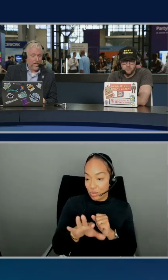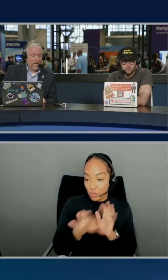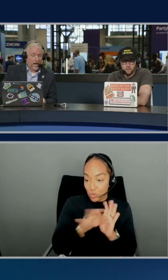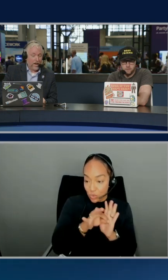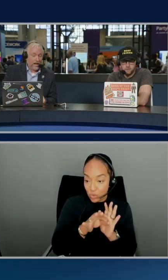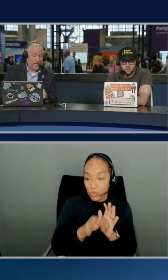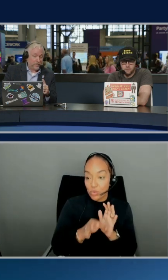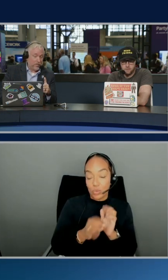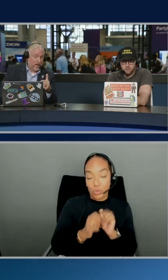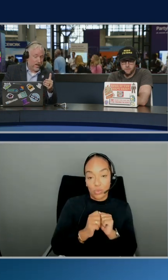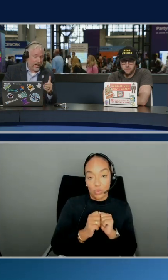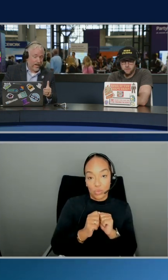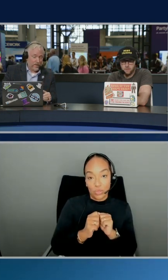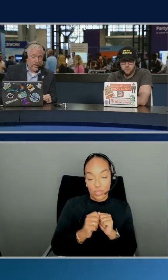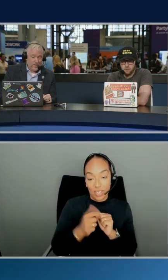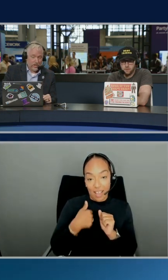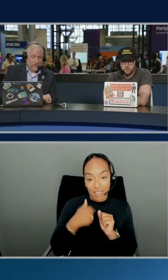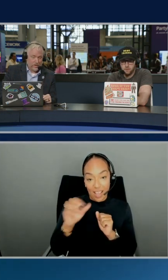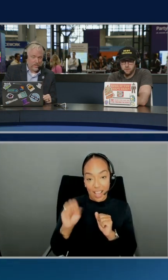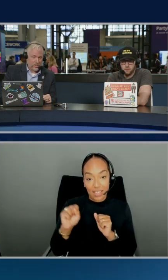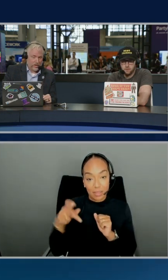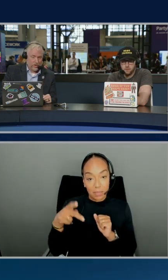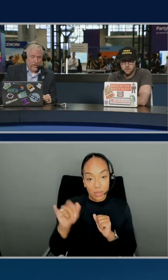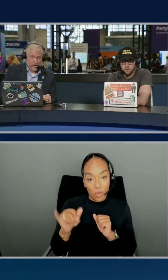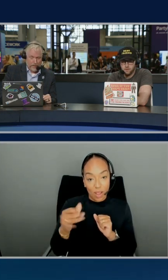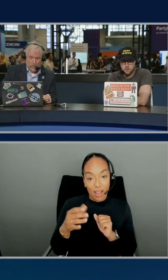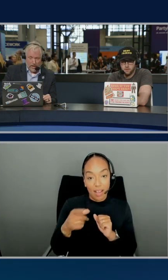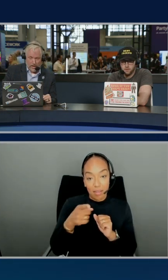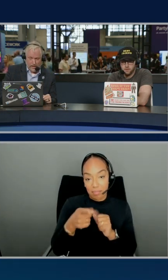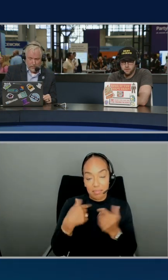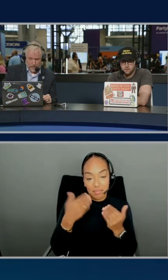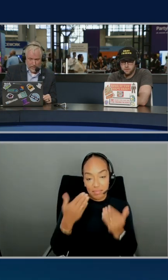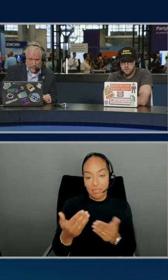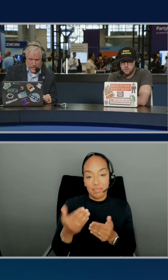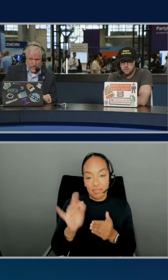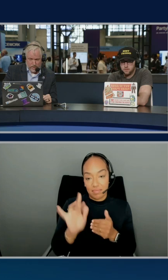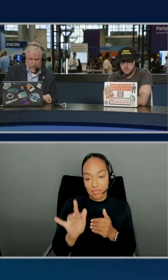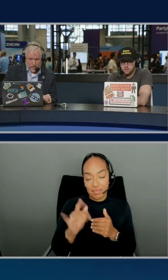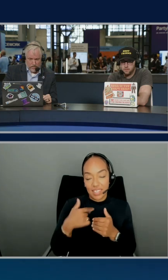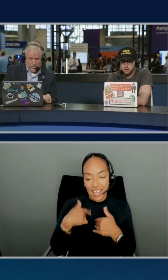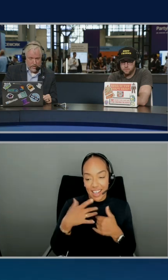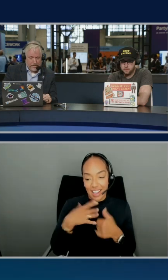I'm going to, I have SPY and the queues. I'm just going to go with SPY. I like to play around